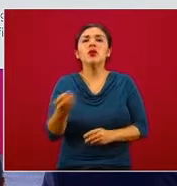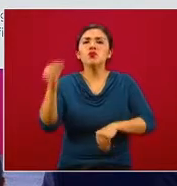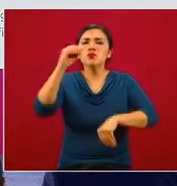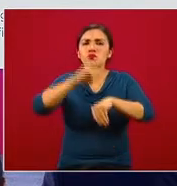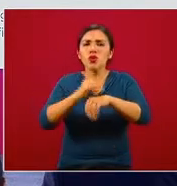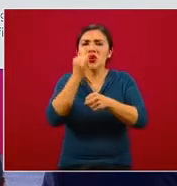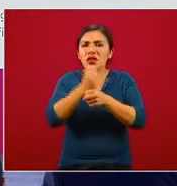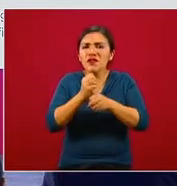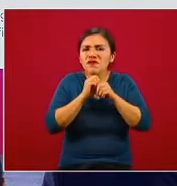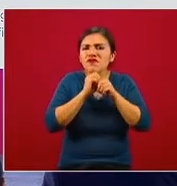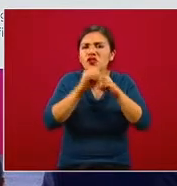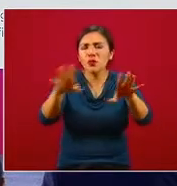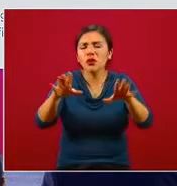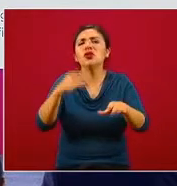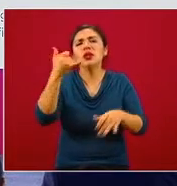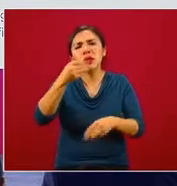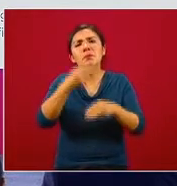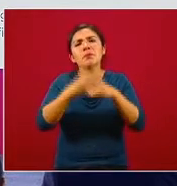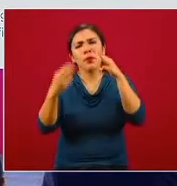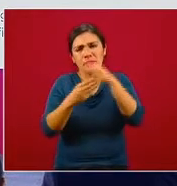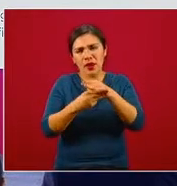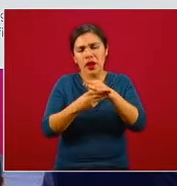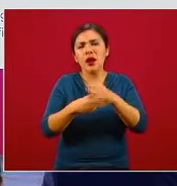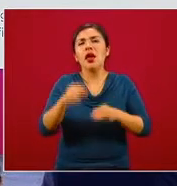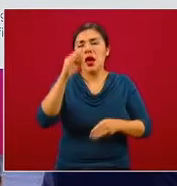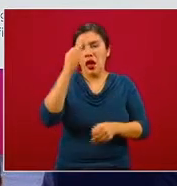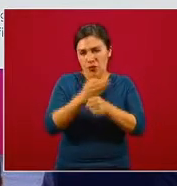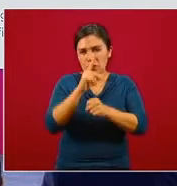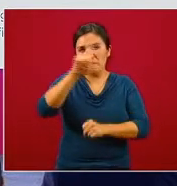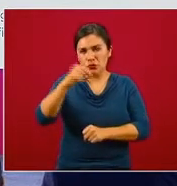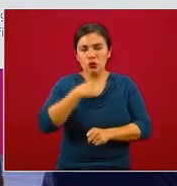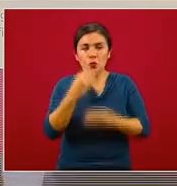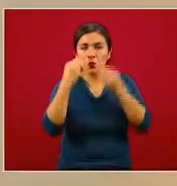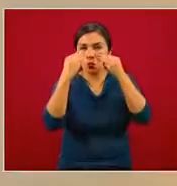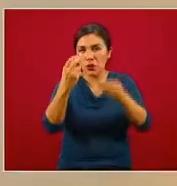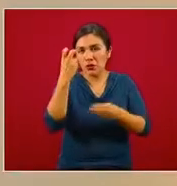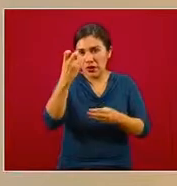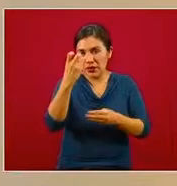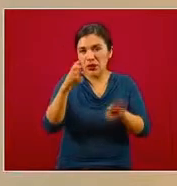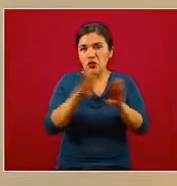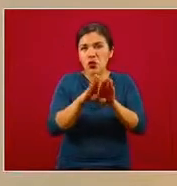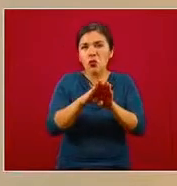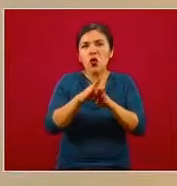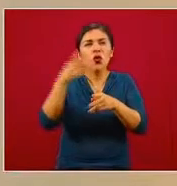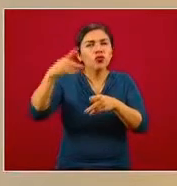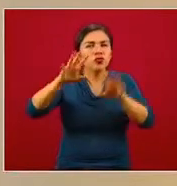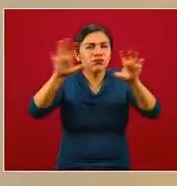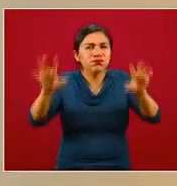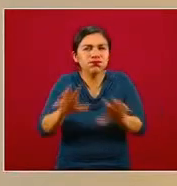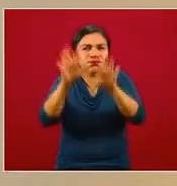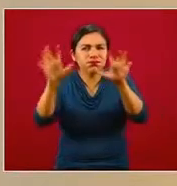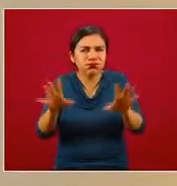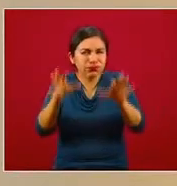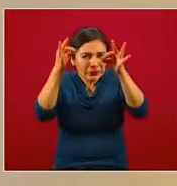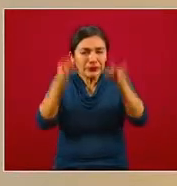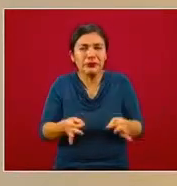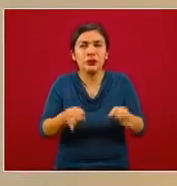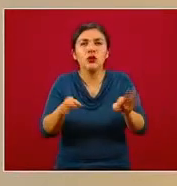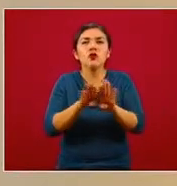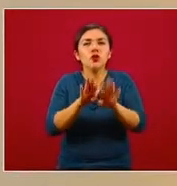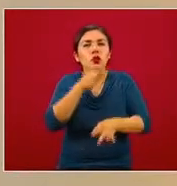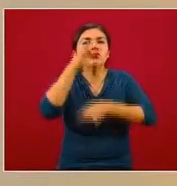have mathematical calculations of the disease across the country. In terms of